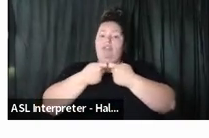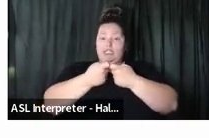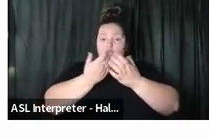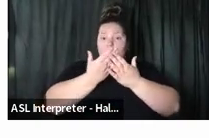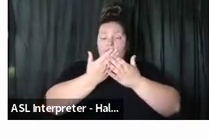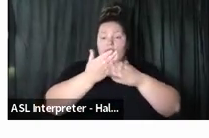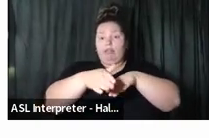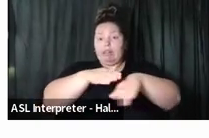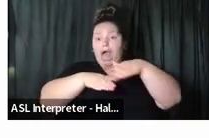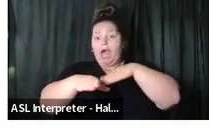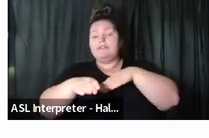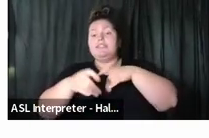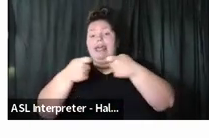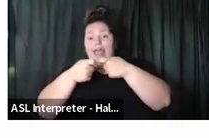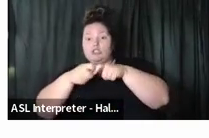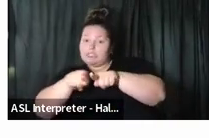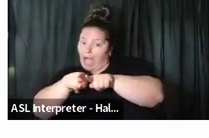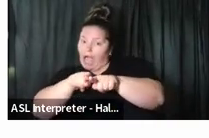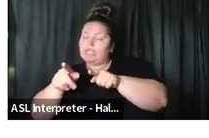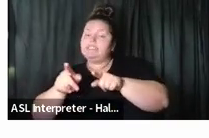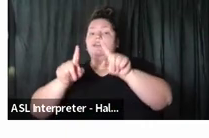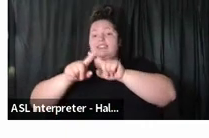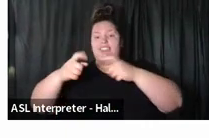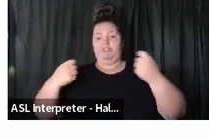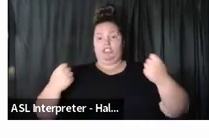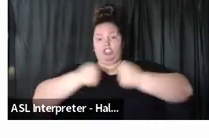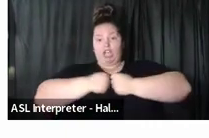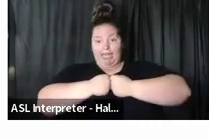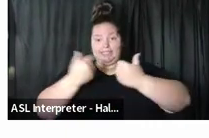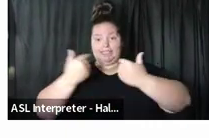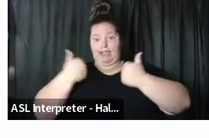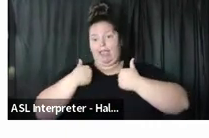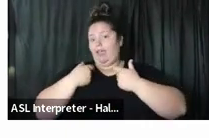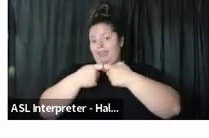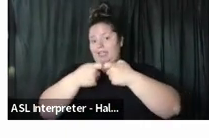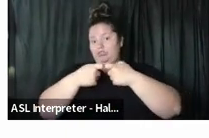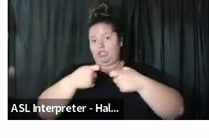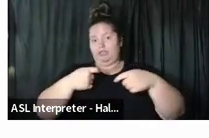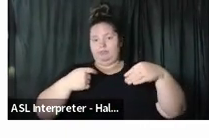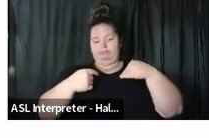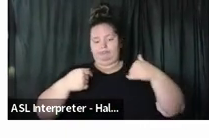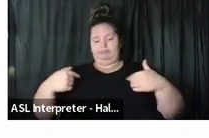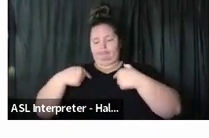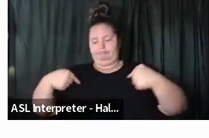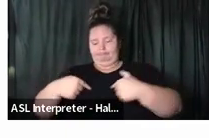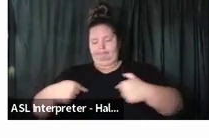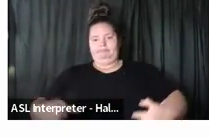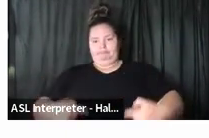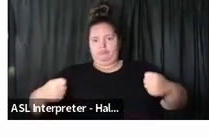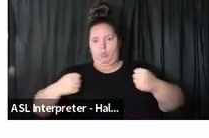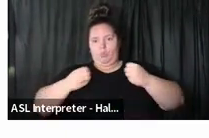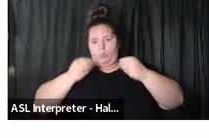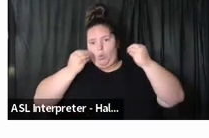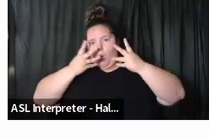warm up and heat up, electric socks, different jackets that have warmers within them. There's heat pads that you can just